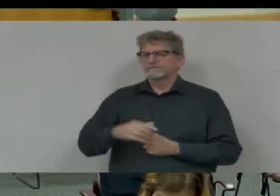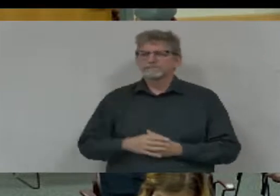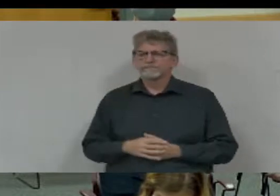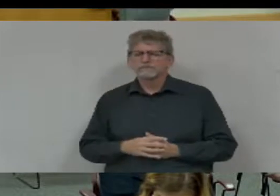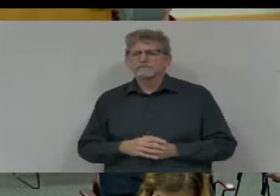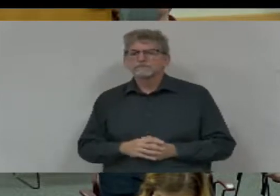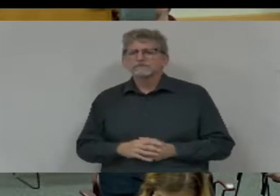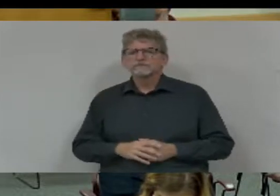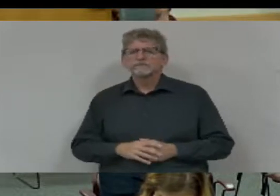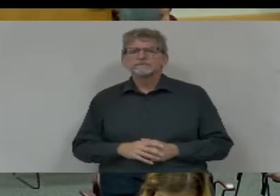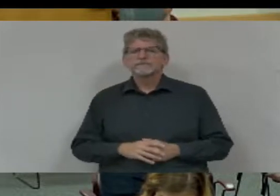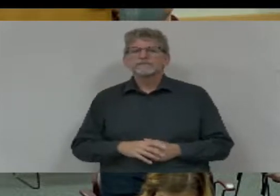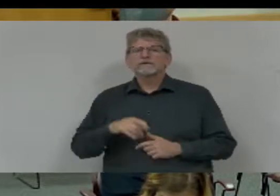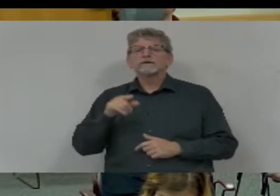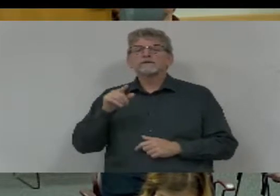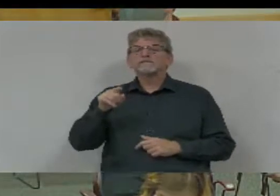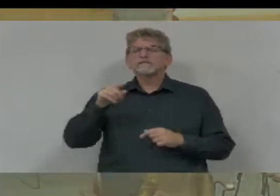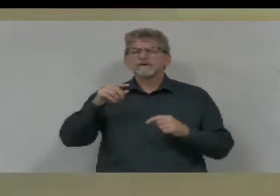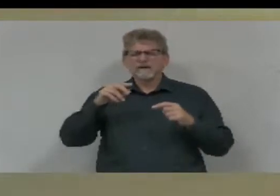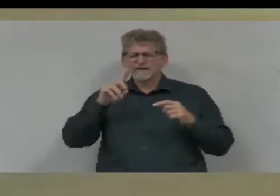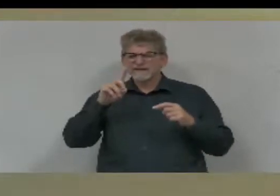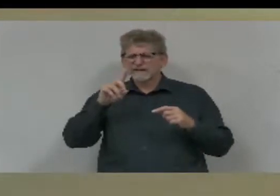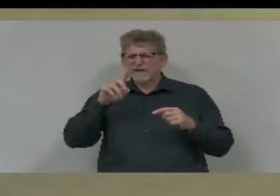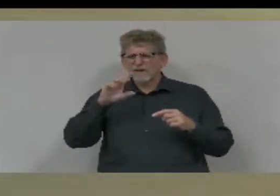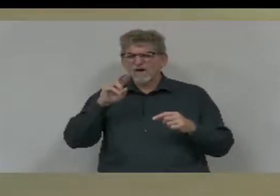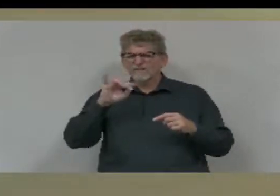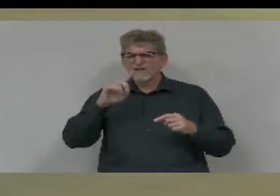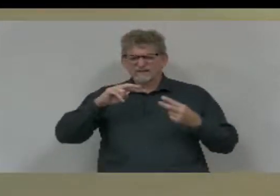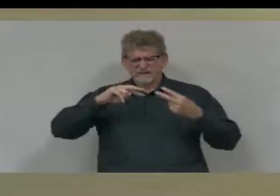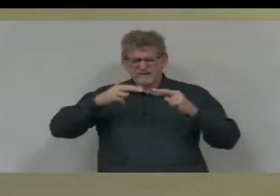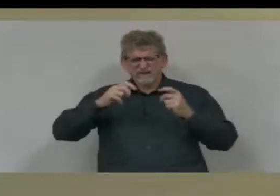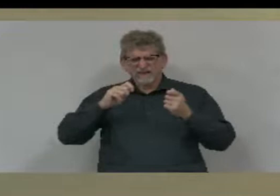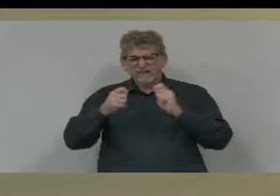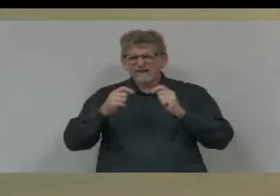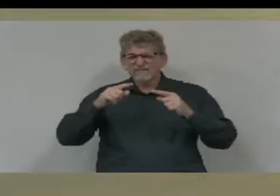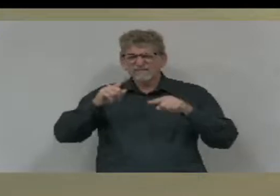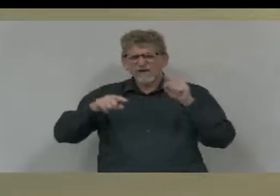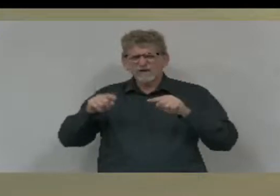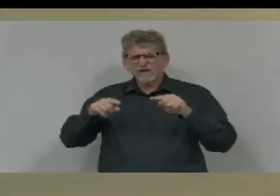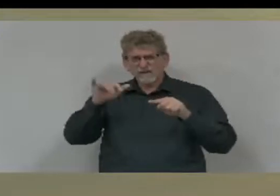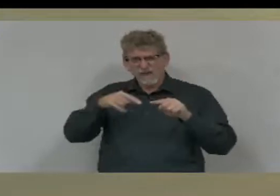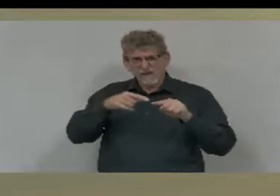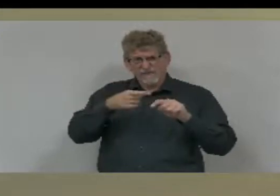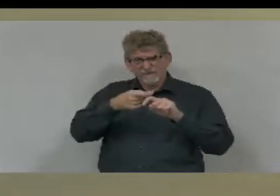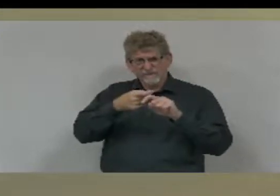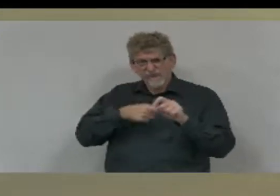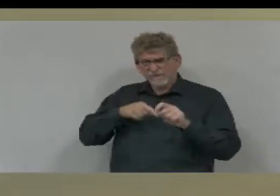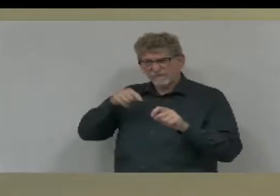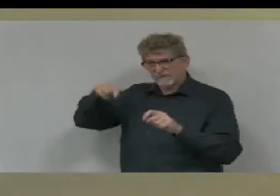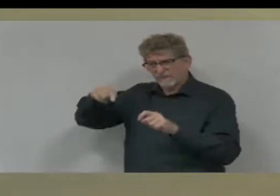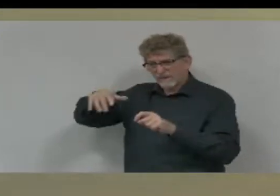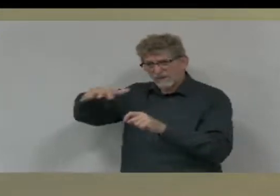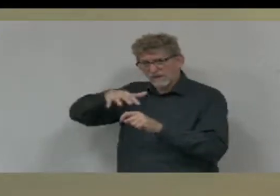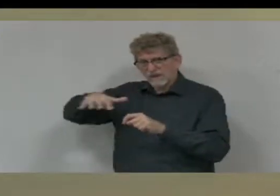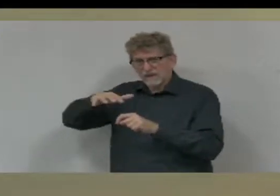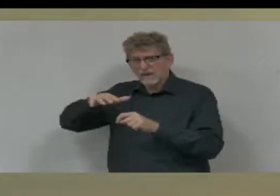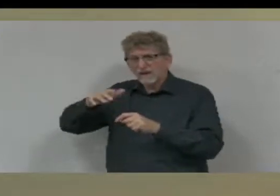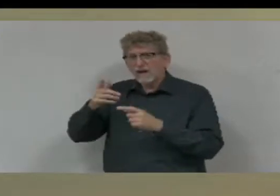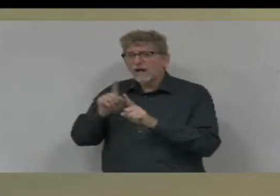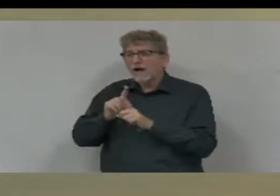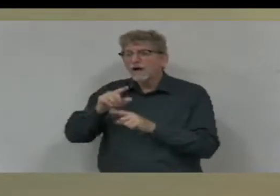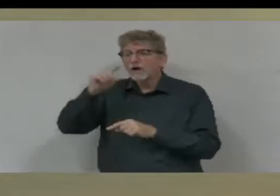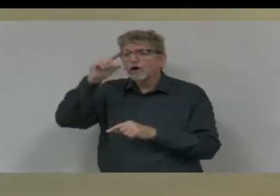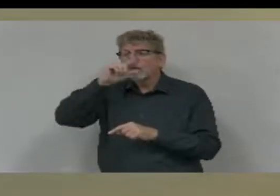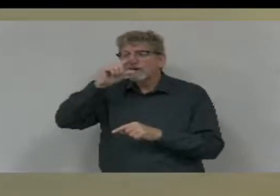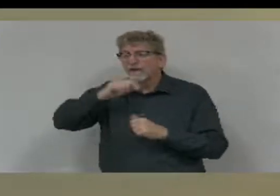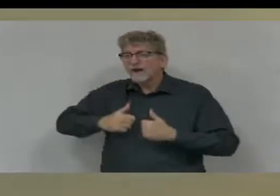seen on Purdue's campus, are those coming from like any specific groups on campus, such as like Greek life or dorms? No, actually, a